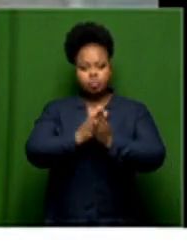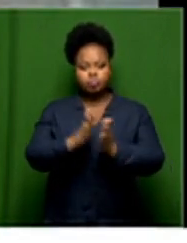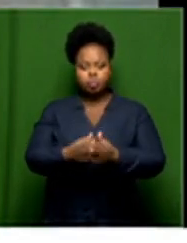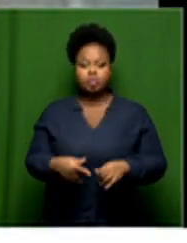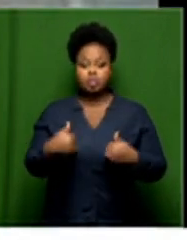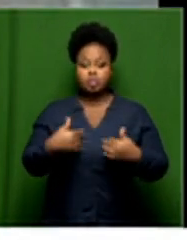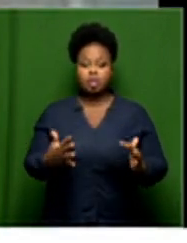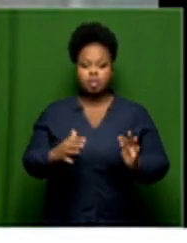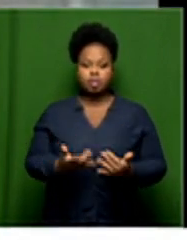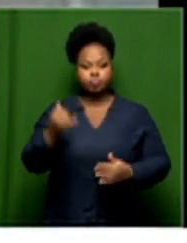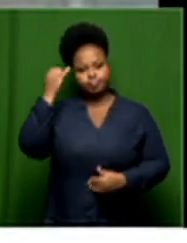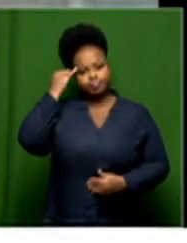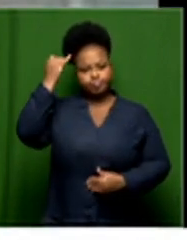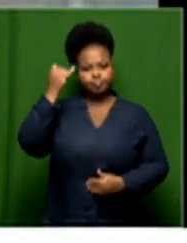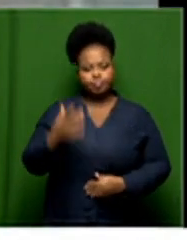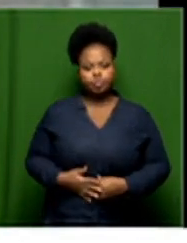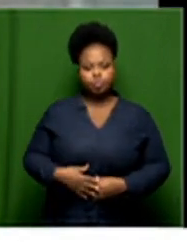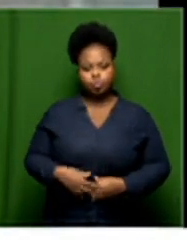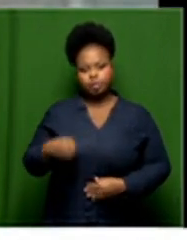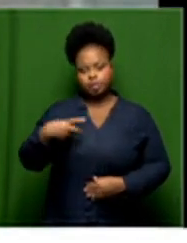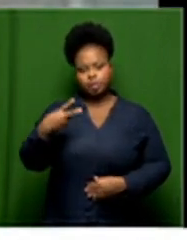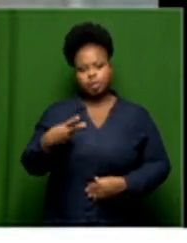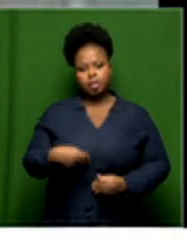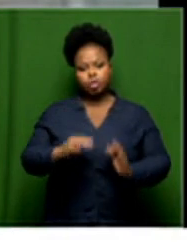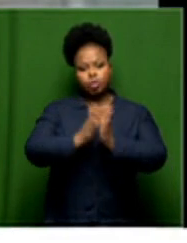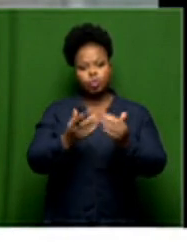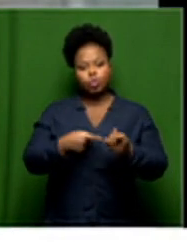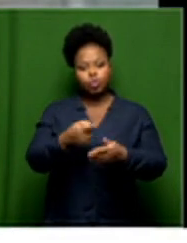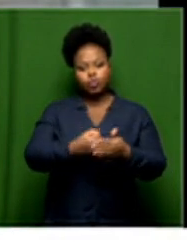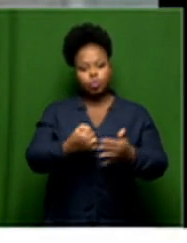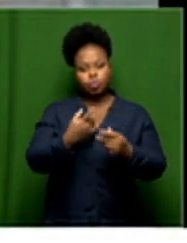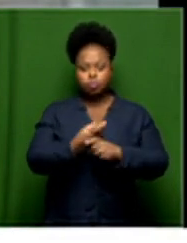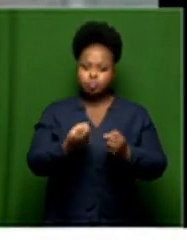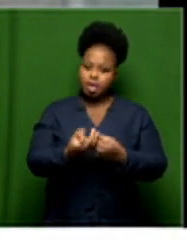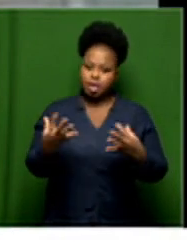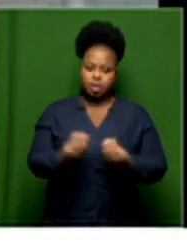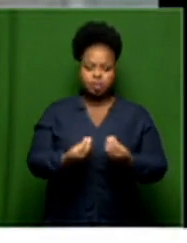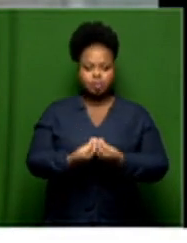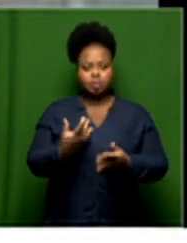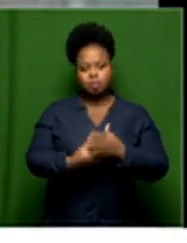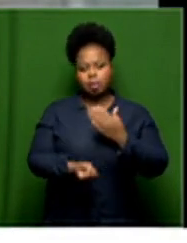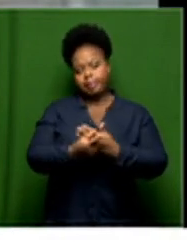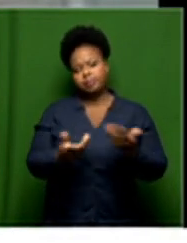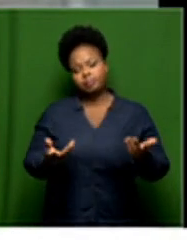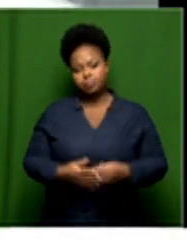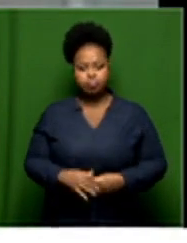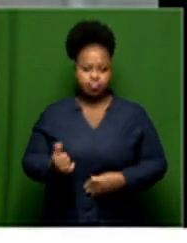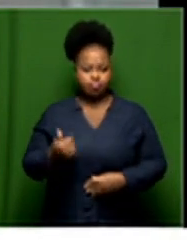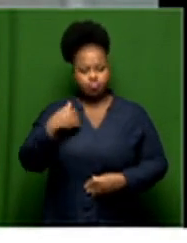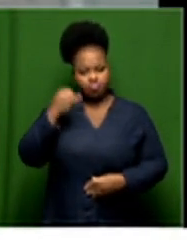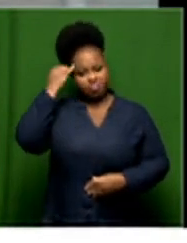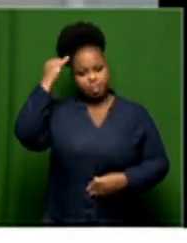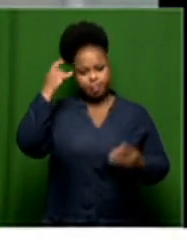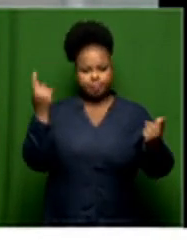course, and it started as an idea to do a second cookbook. And with so many things at Tasha that happened organically, we initially were just going